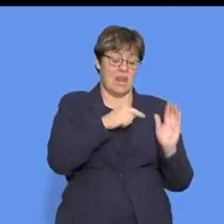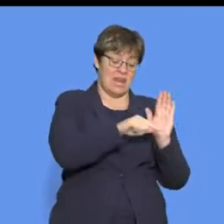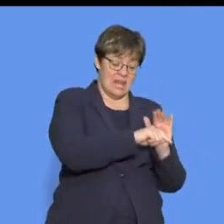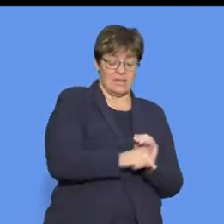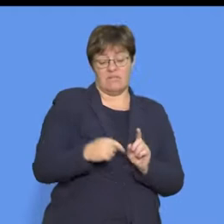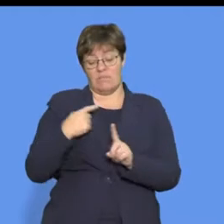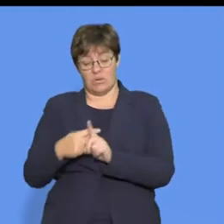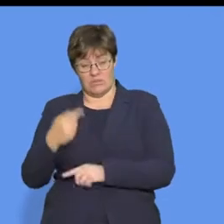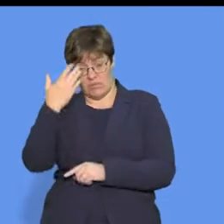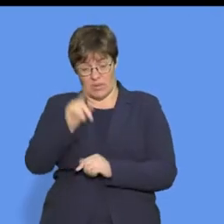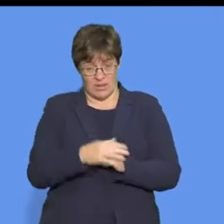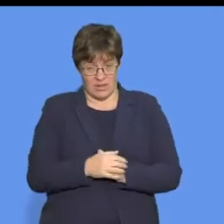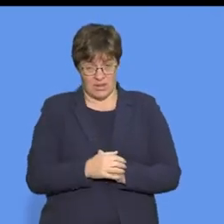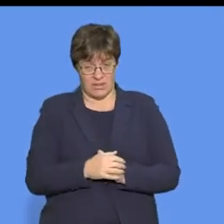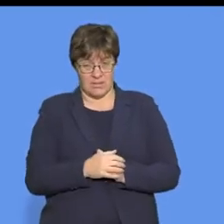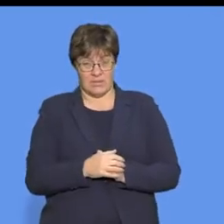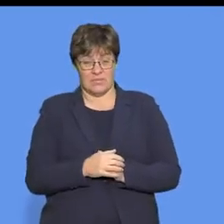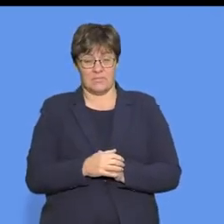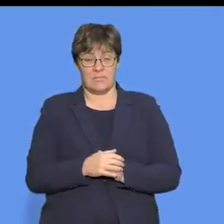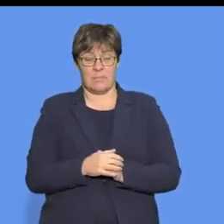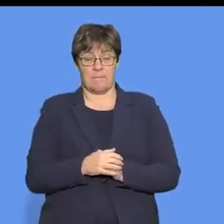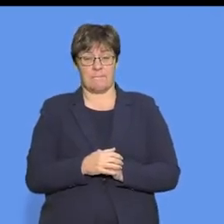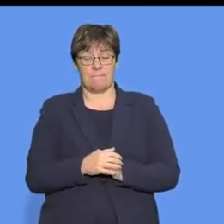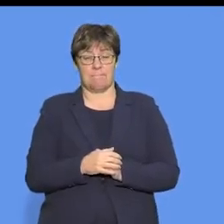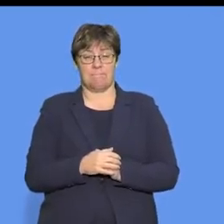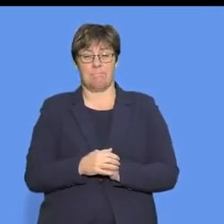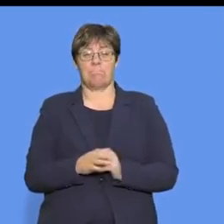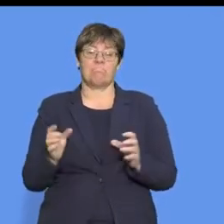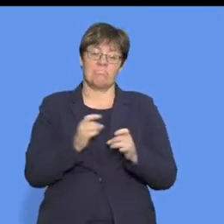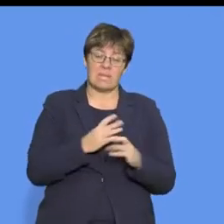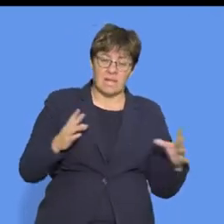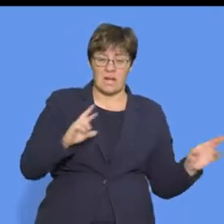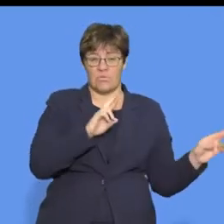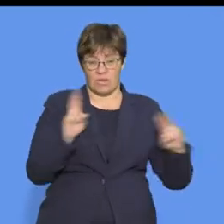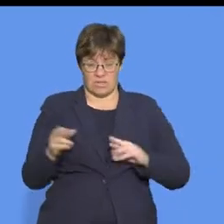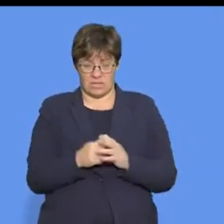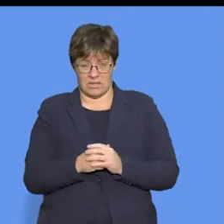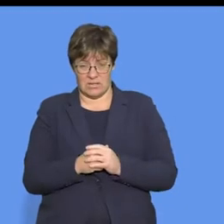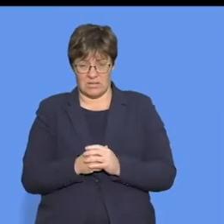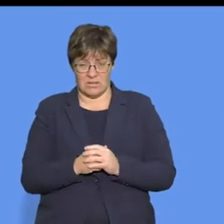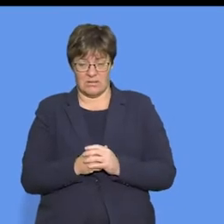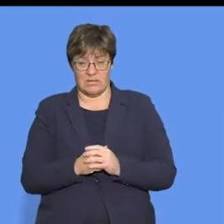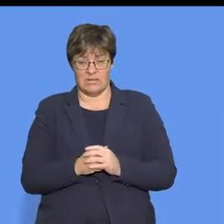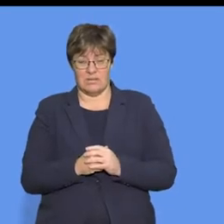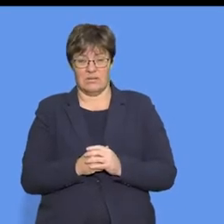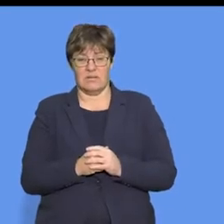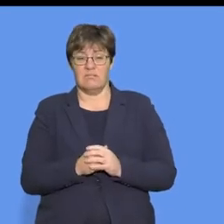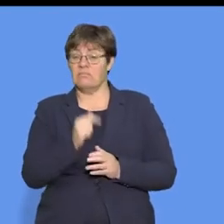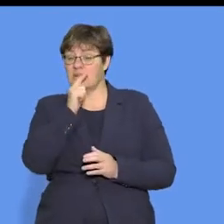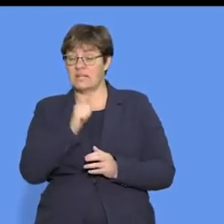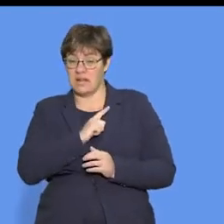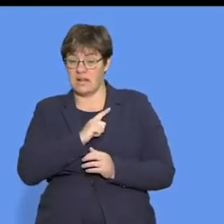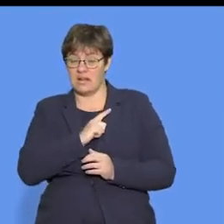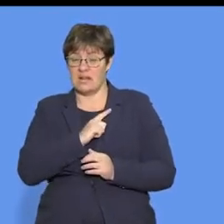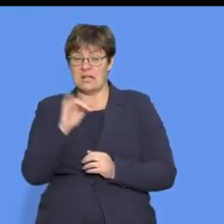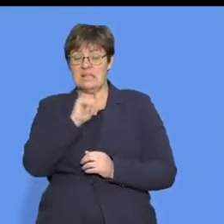is negative, this is positive. Let's add on. So there's an initial reaction that's taking place.